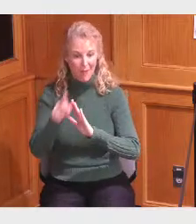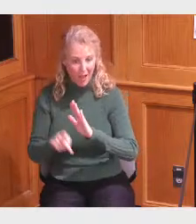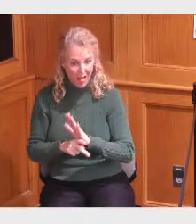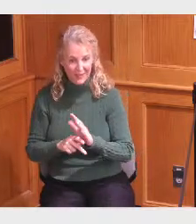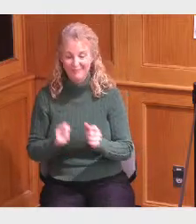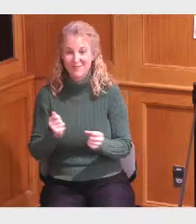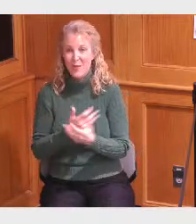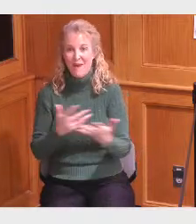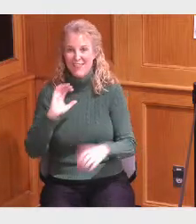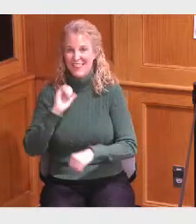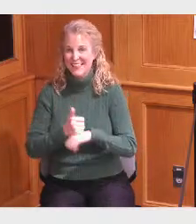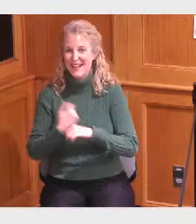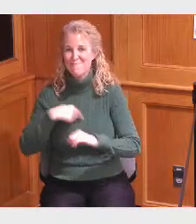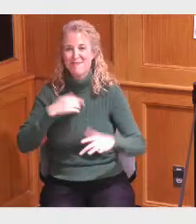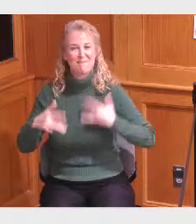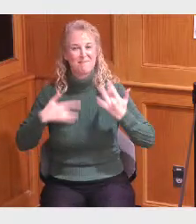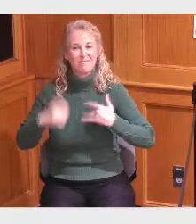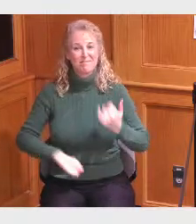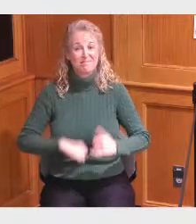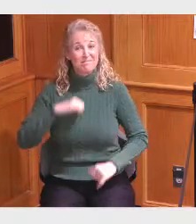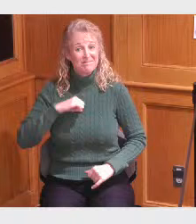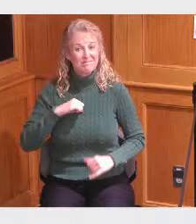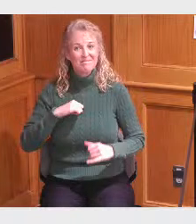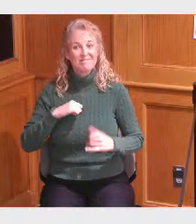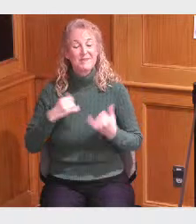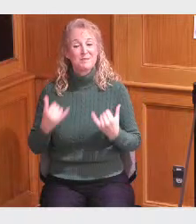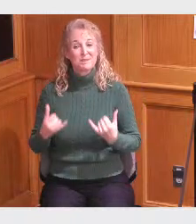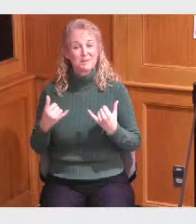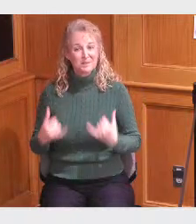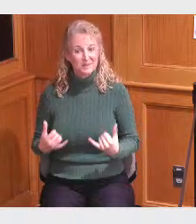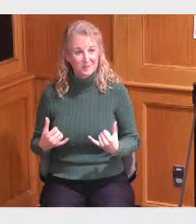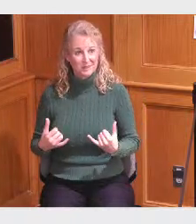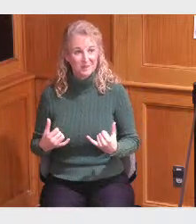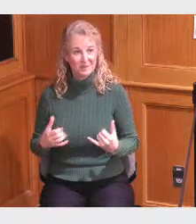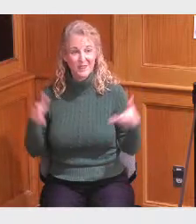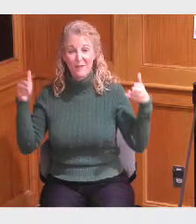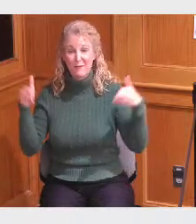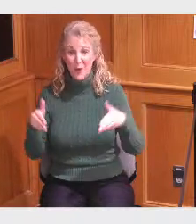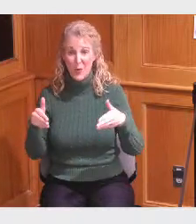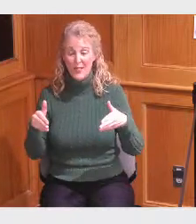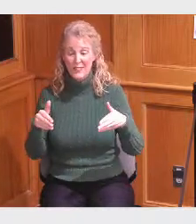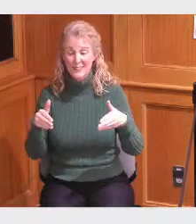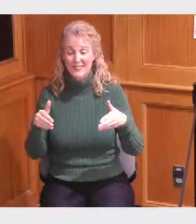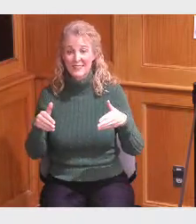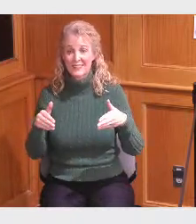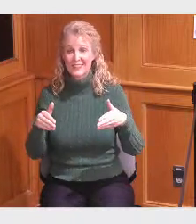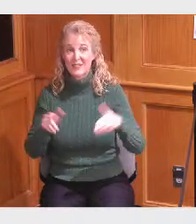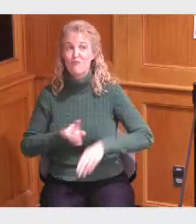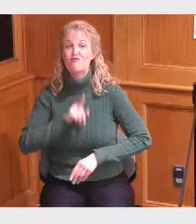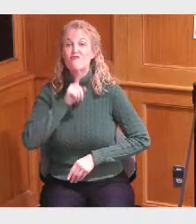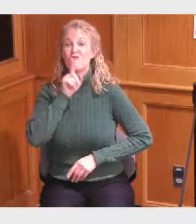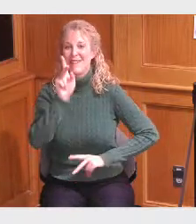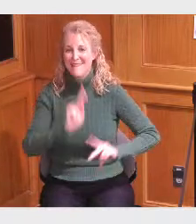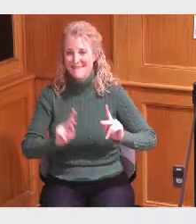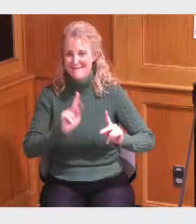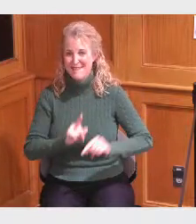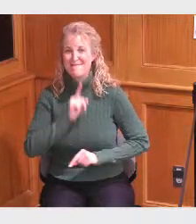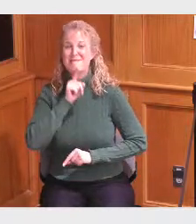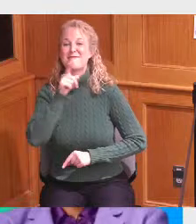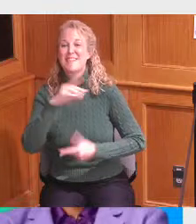we're excited about that. So today, we're going to focus on real people and real